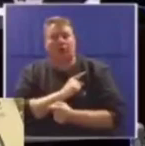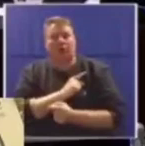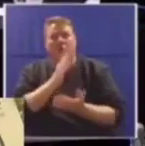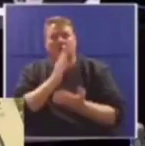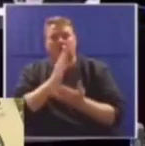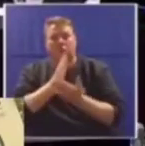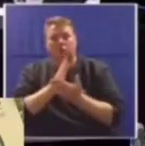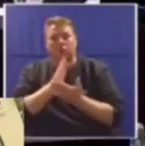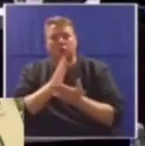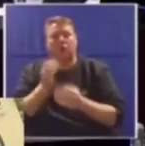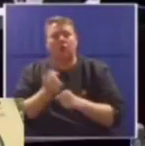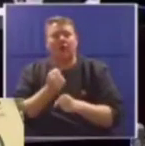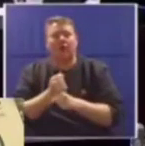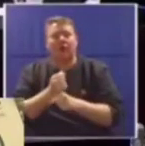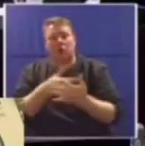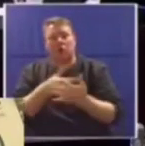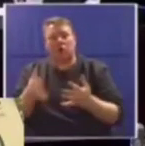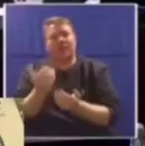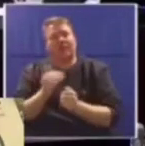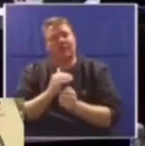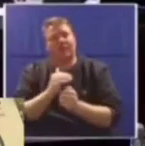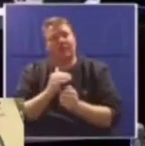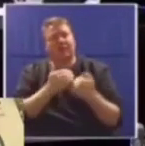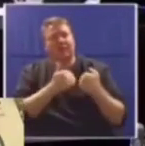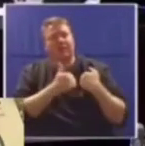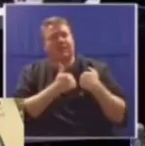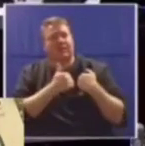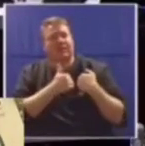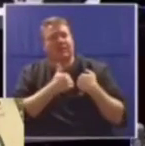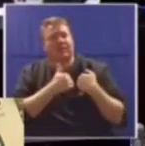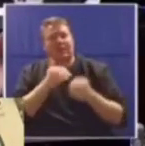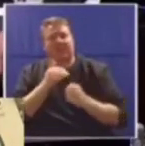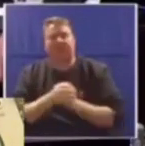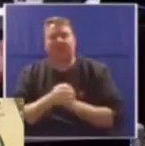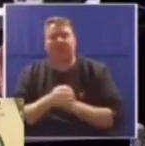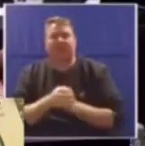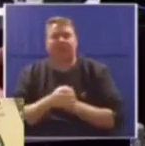grid, because otherwise it would collapse if we were to